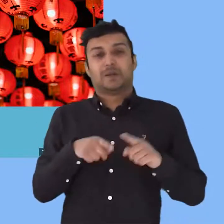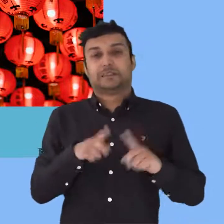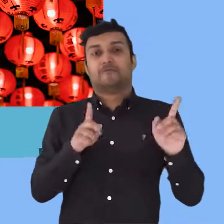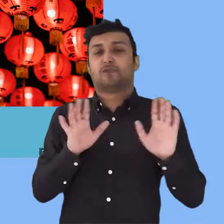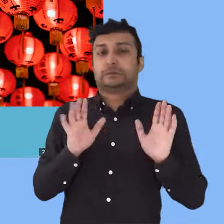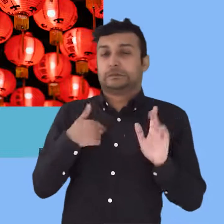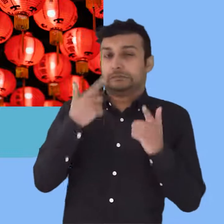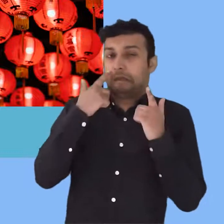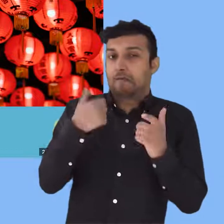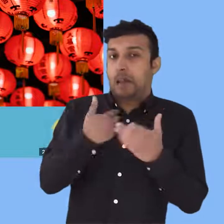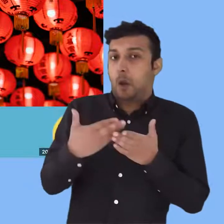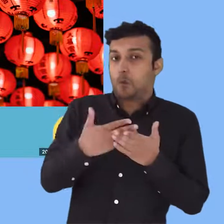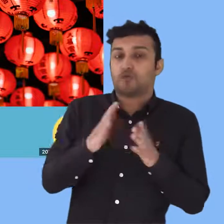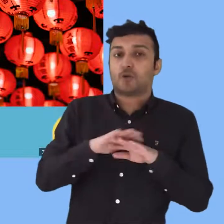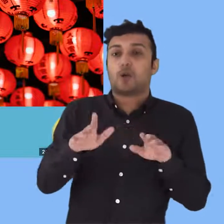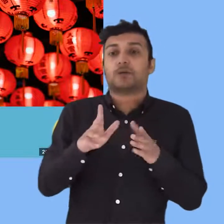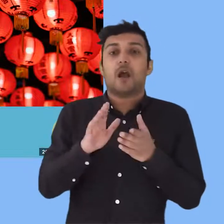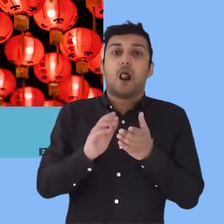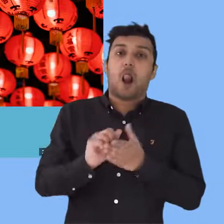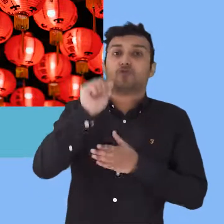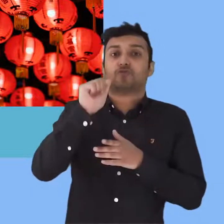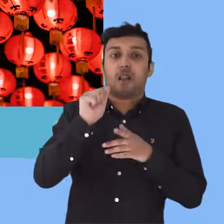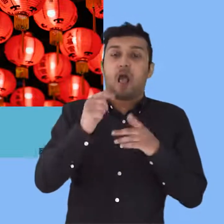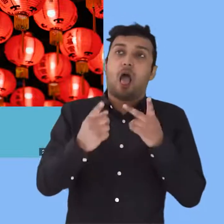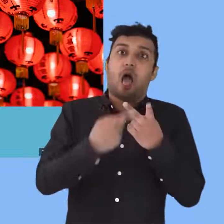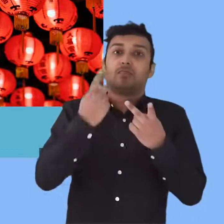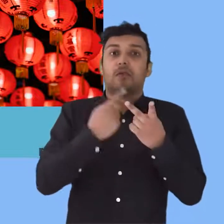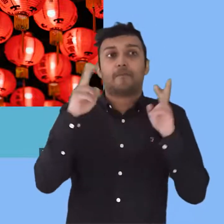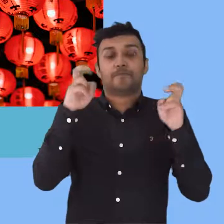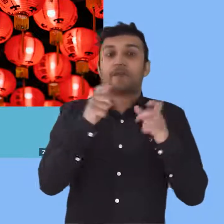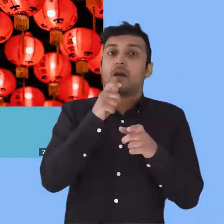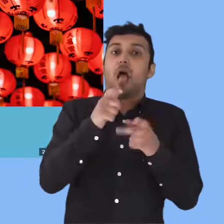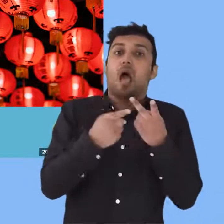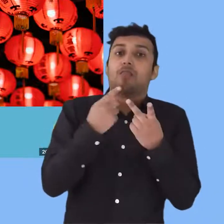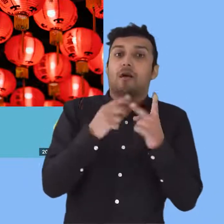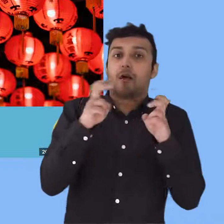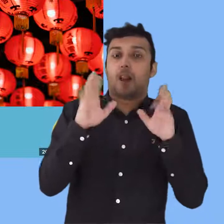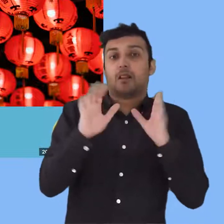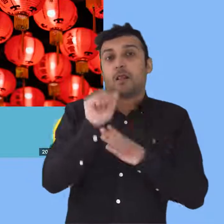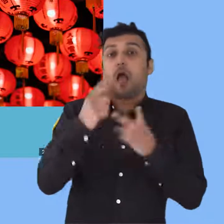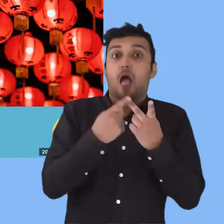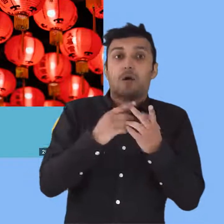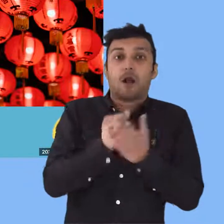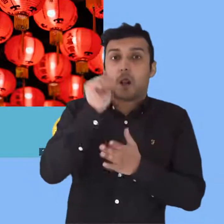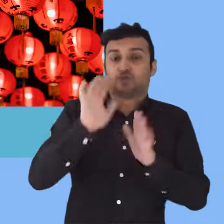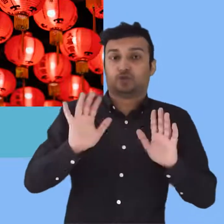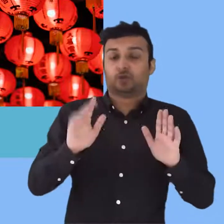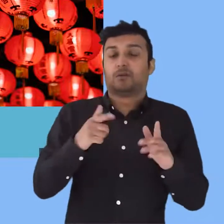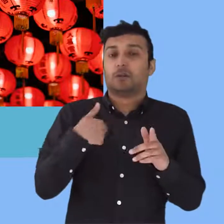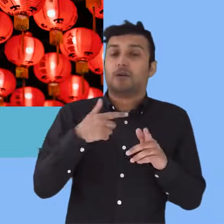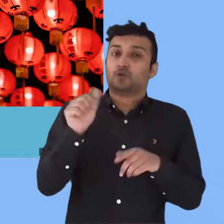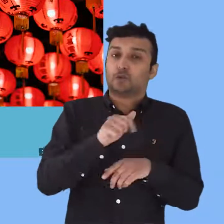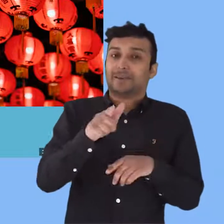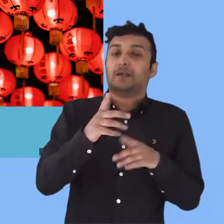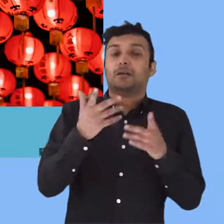about our language and be sensitive around the language that we use, and that we're not celebrating other cultures. We're celebrating cultures. We're celebrating all